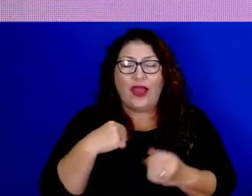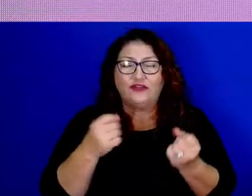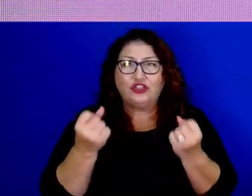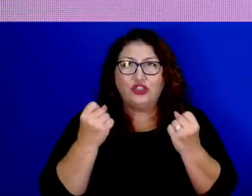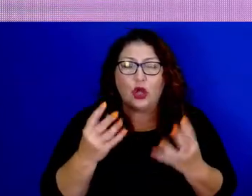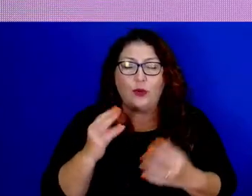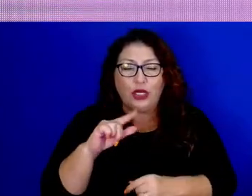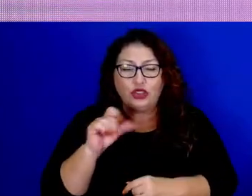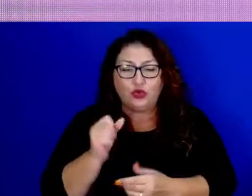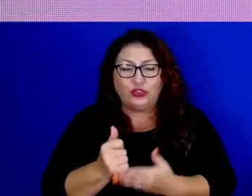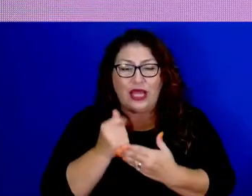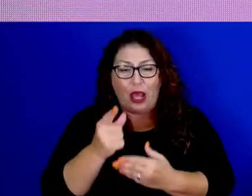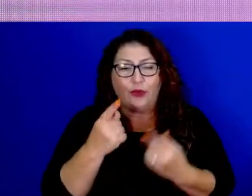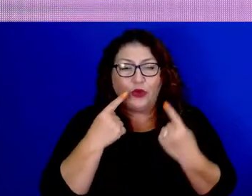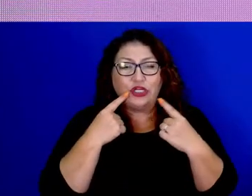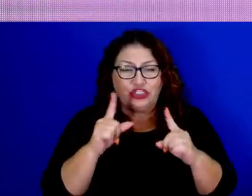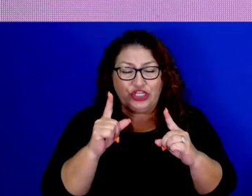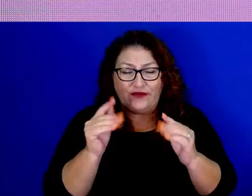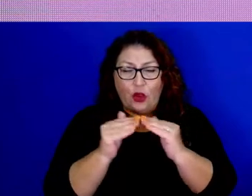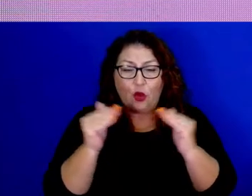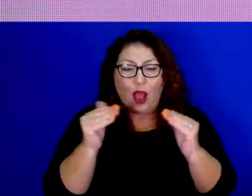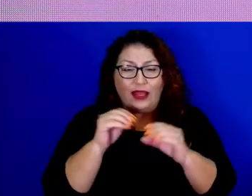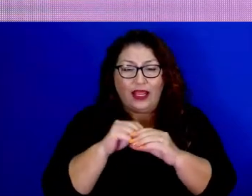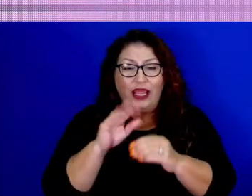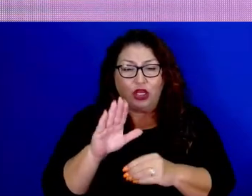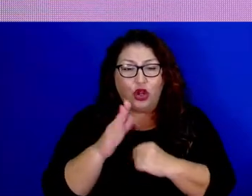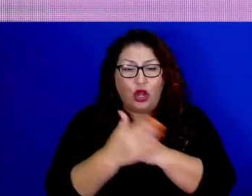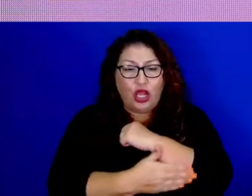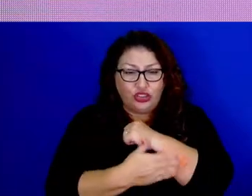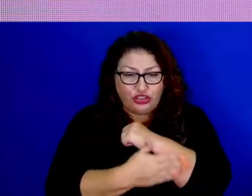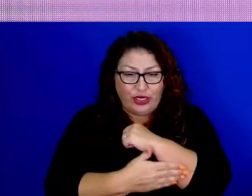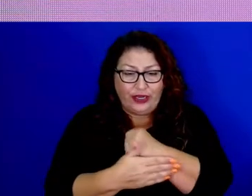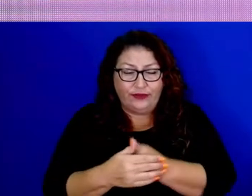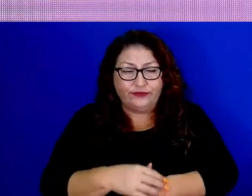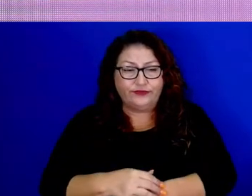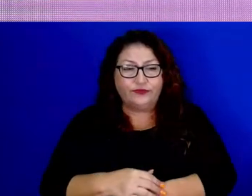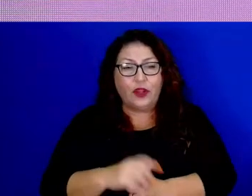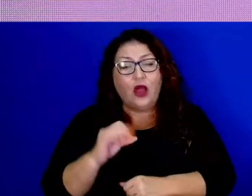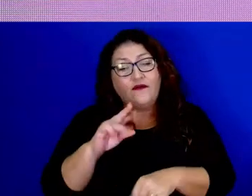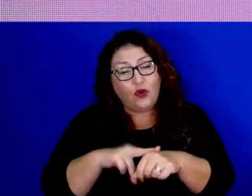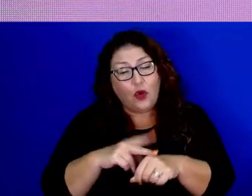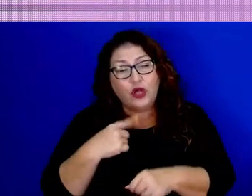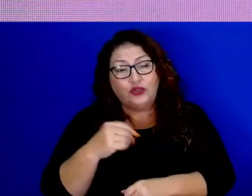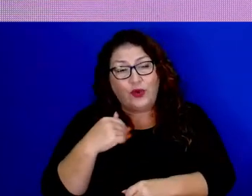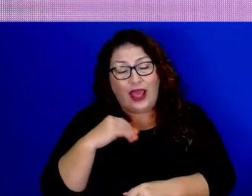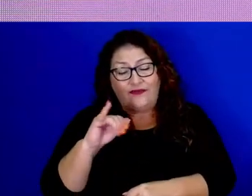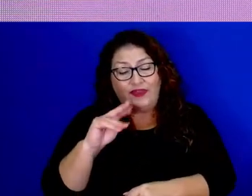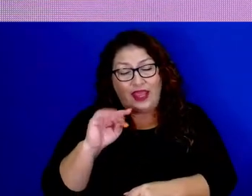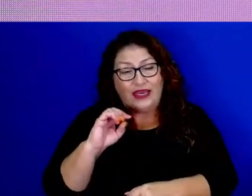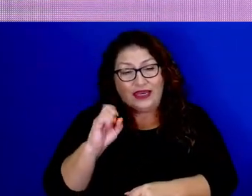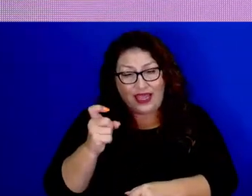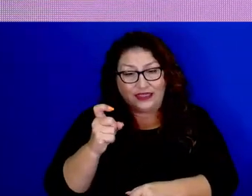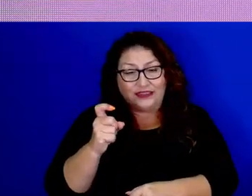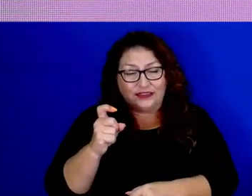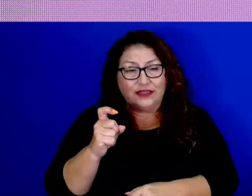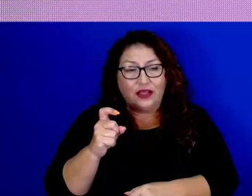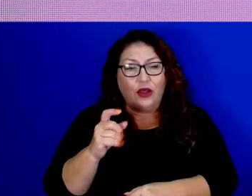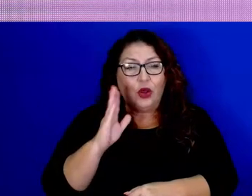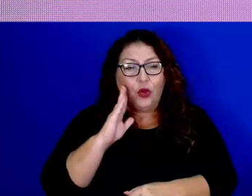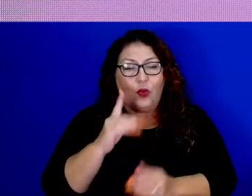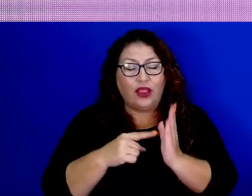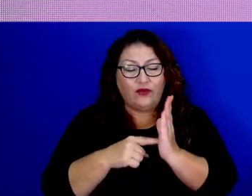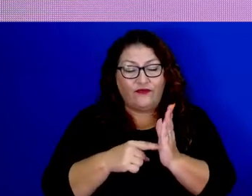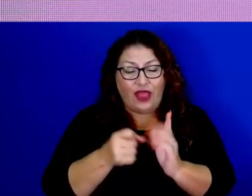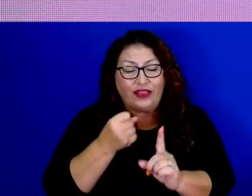achieve equality in your country. Of course, we have the index, which will reflect the impact of the pandemic in